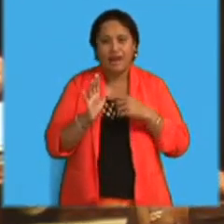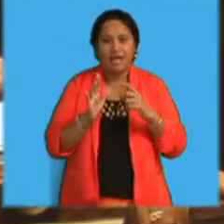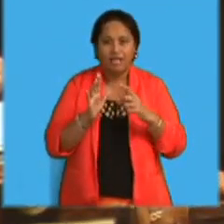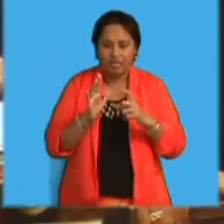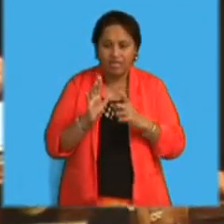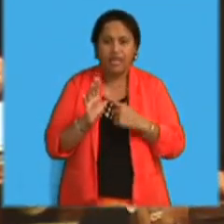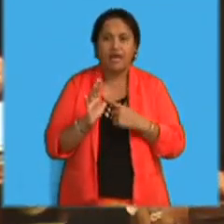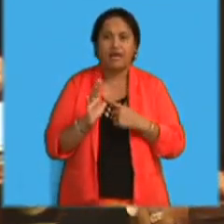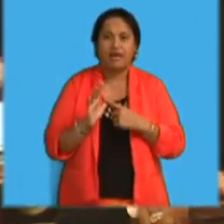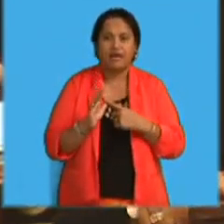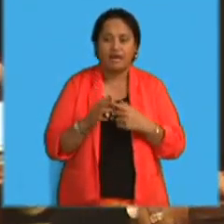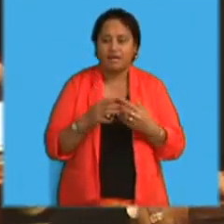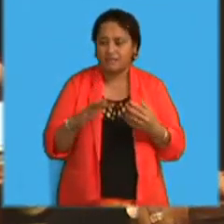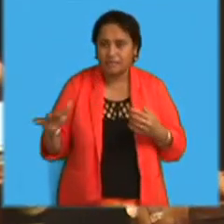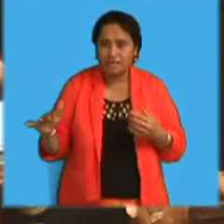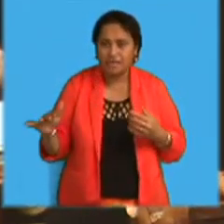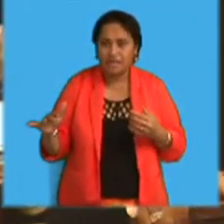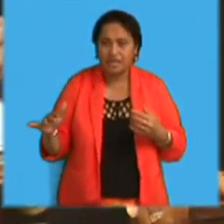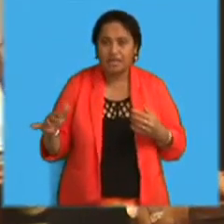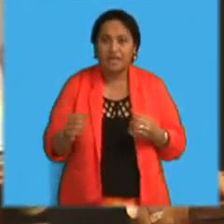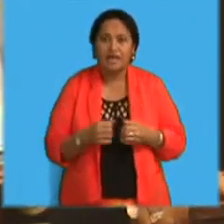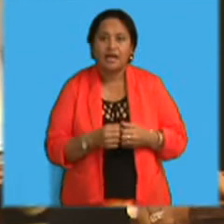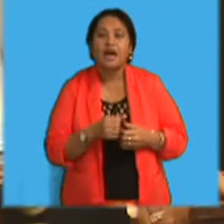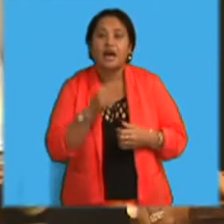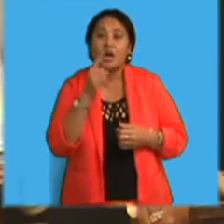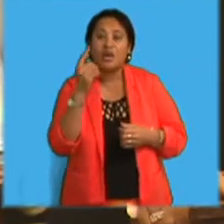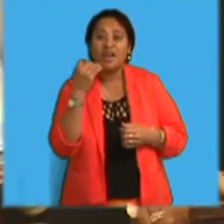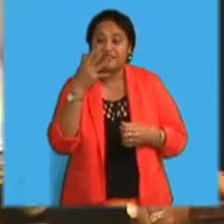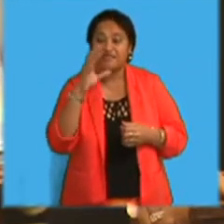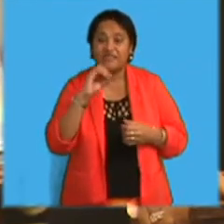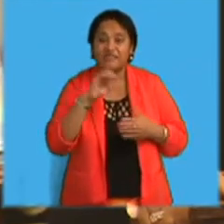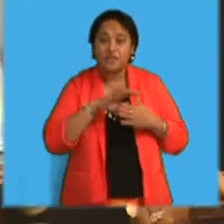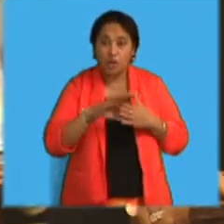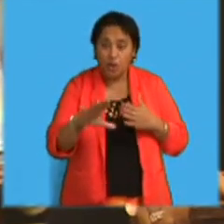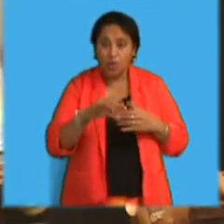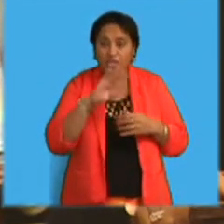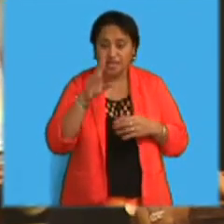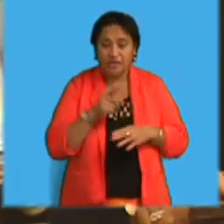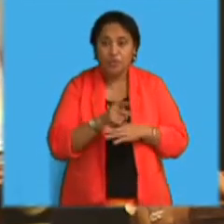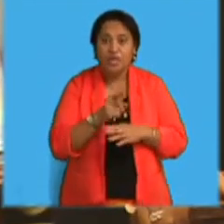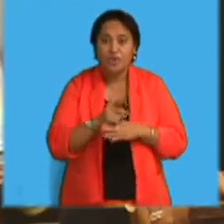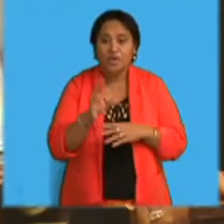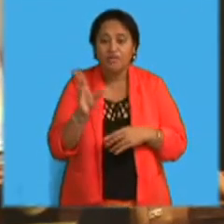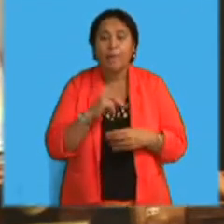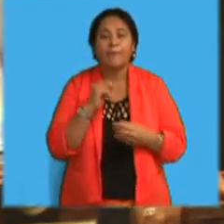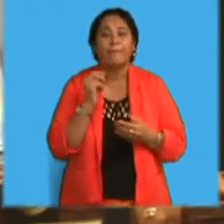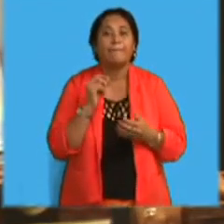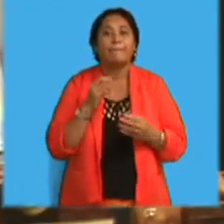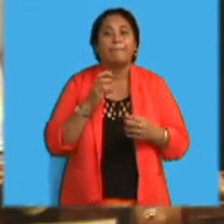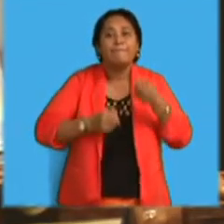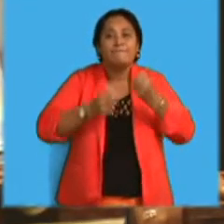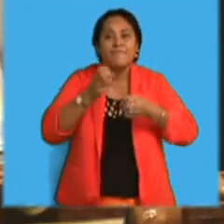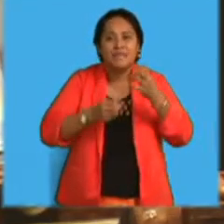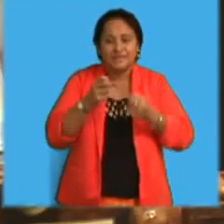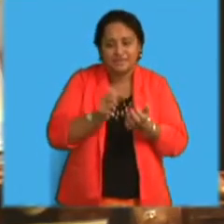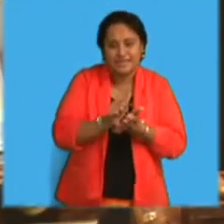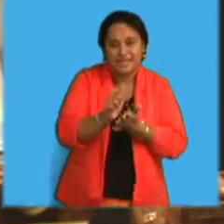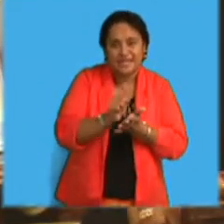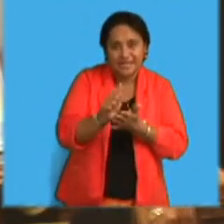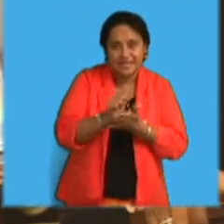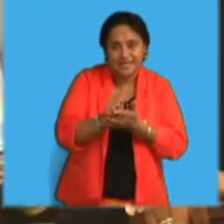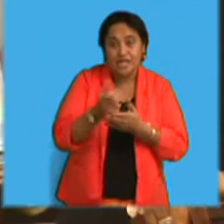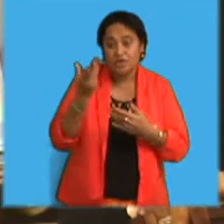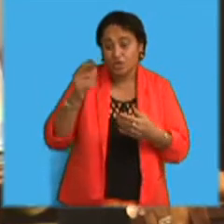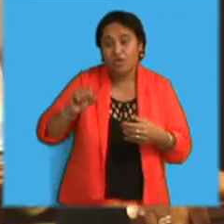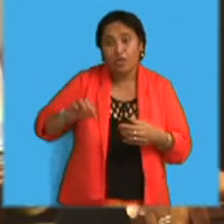farming. He earns $50 to $100 per week from milk sales. With profit he earns, Madam Speaker, he has invested into a canteen